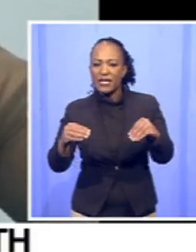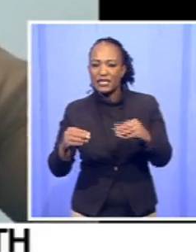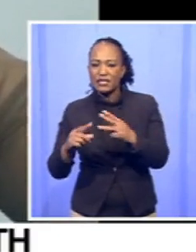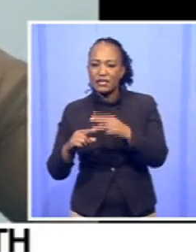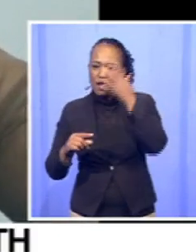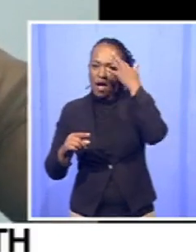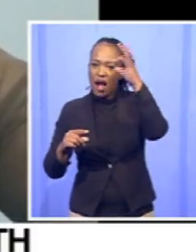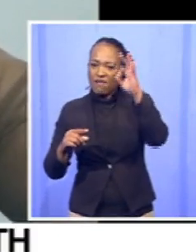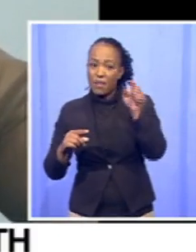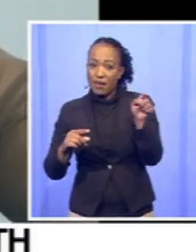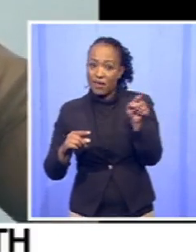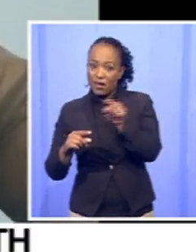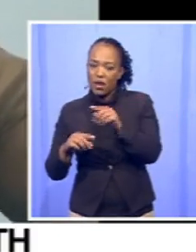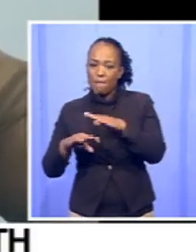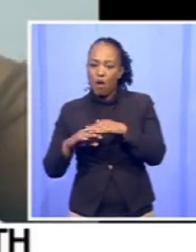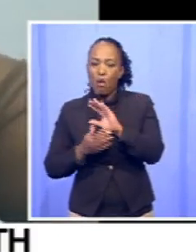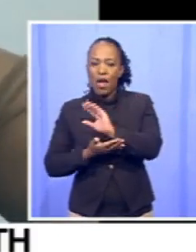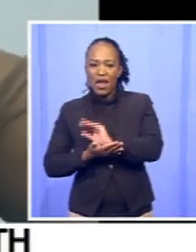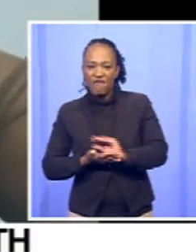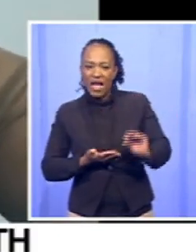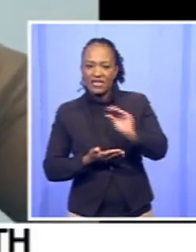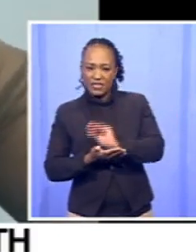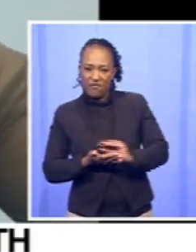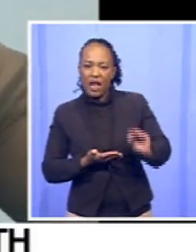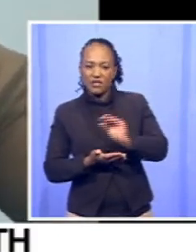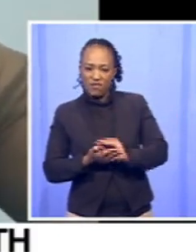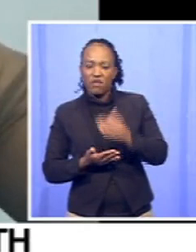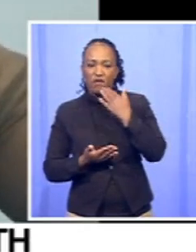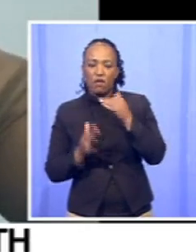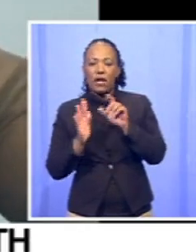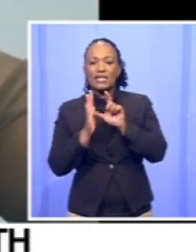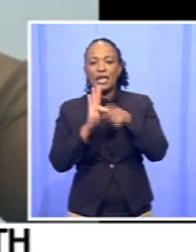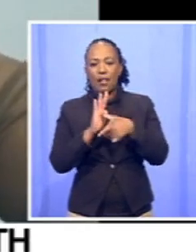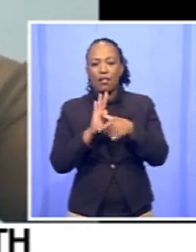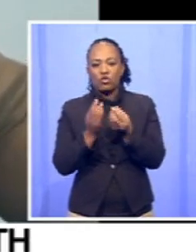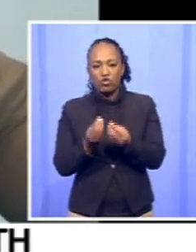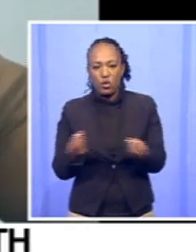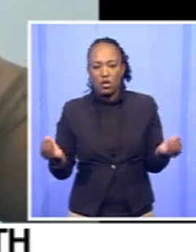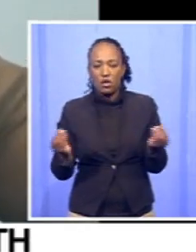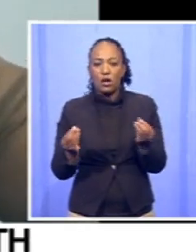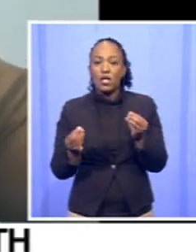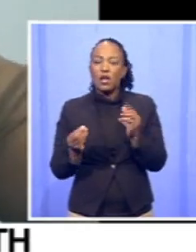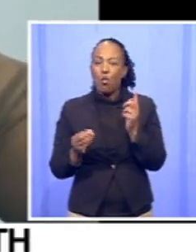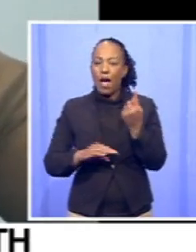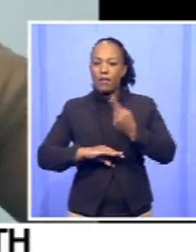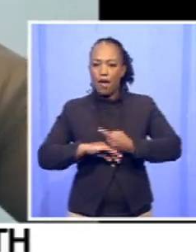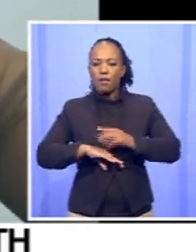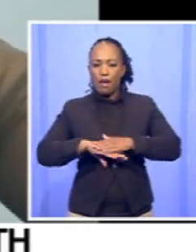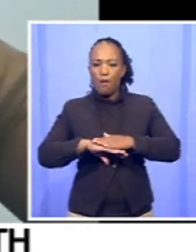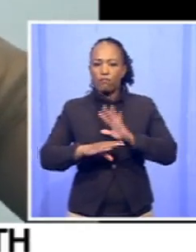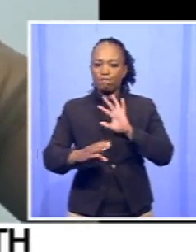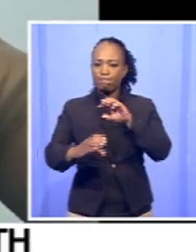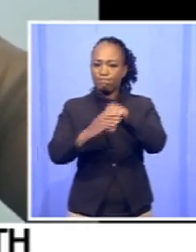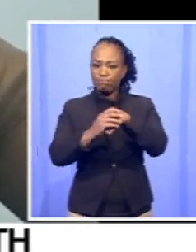invest more in children with disabilities and give them the opportunity to flourish one day in the job market. I mean, there are fantastic